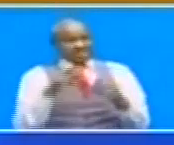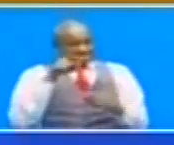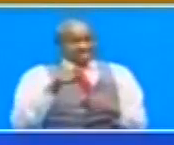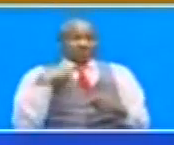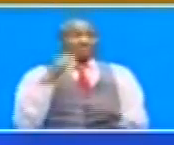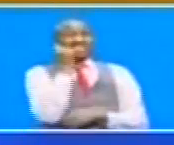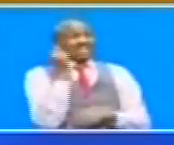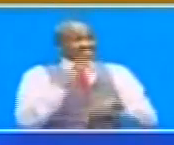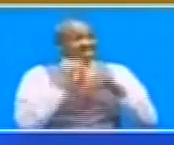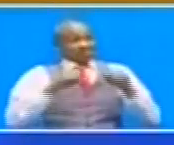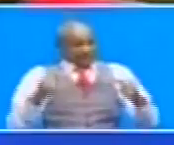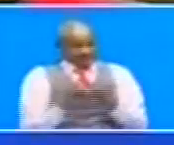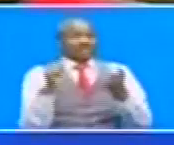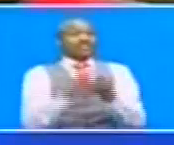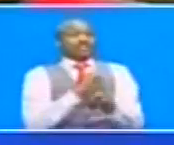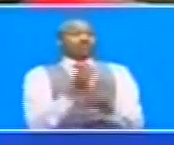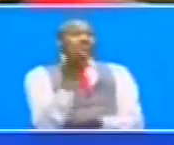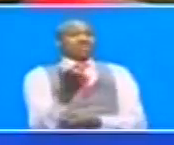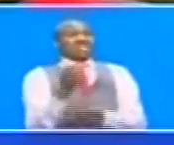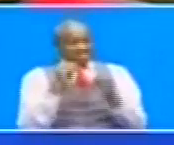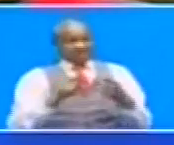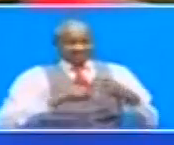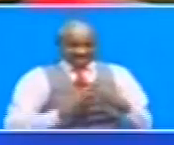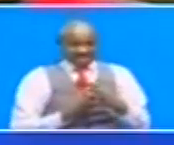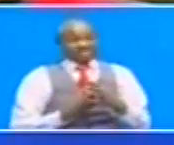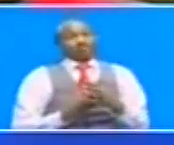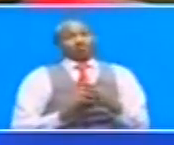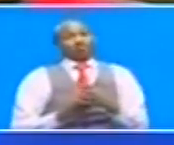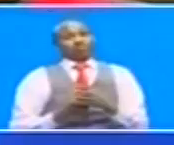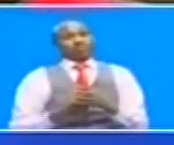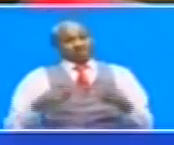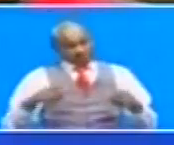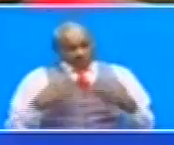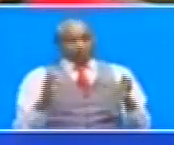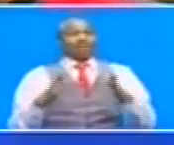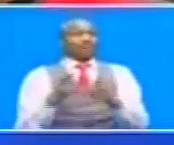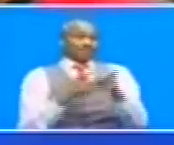day and a real tragedy if Burundi slides back into an open conflict.